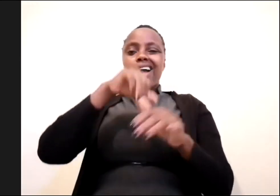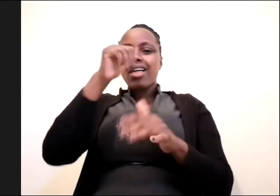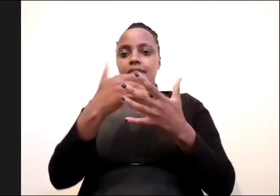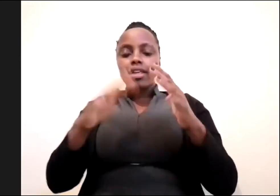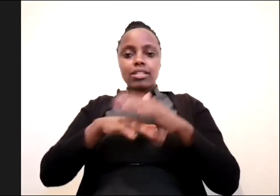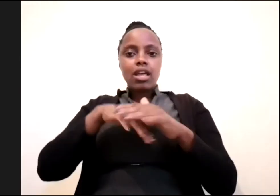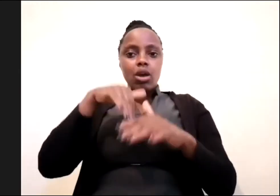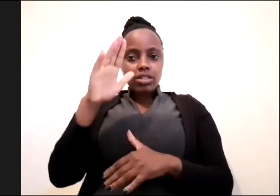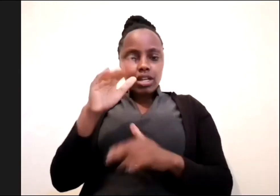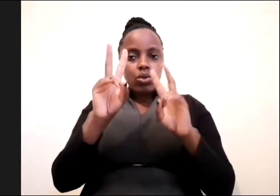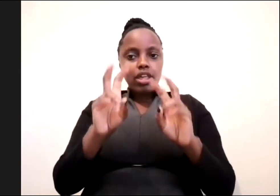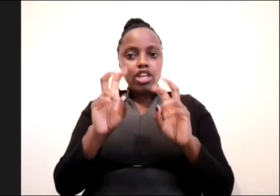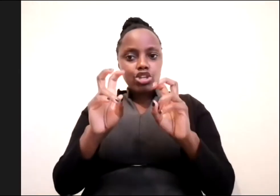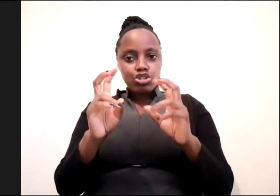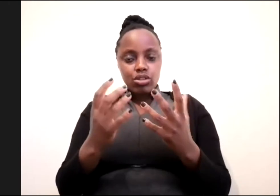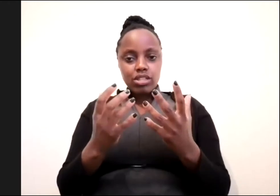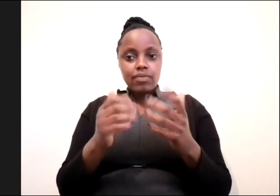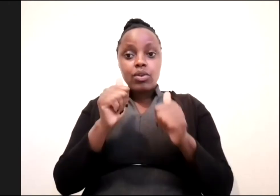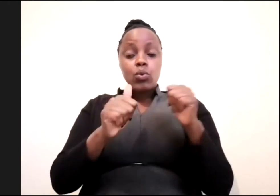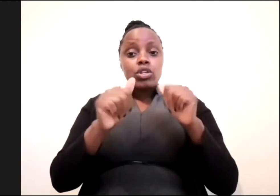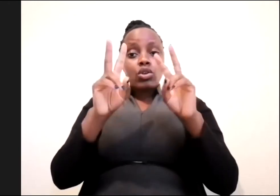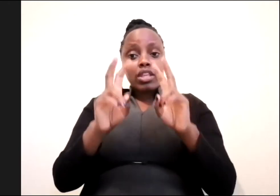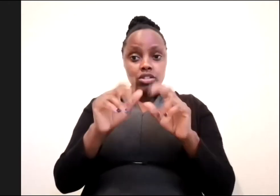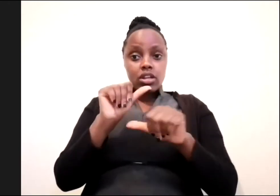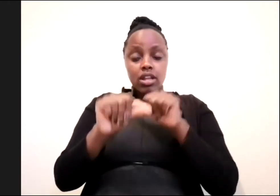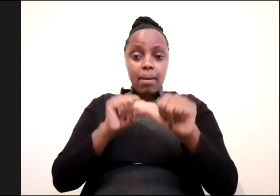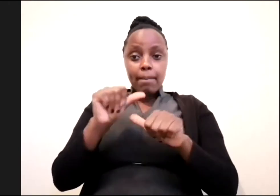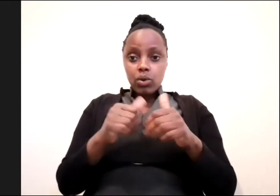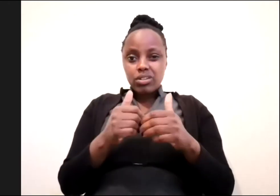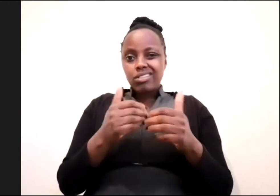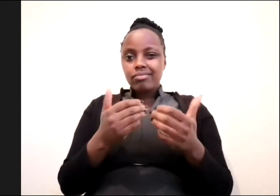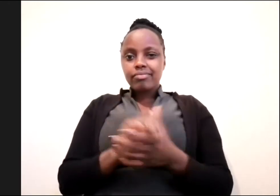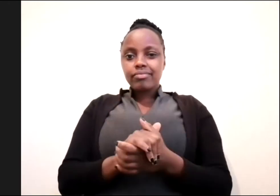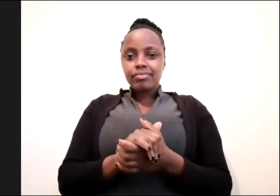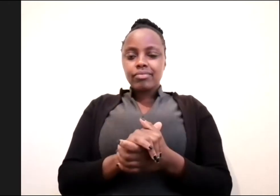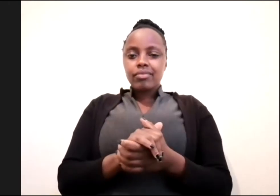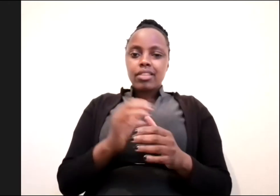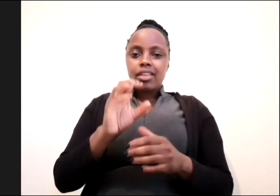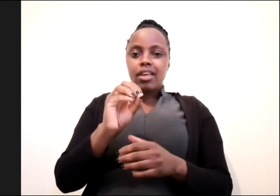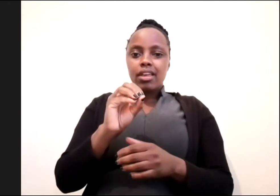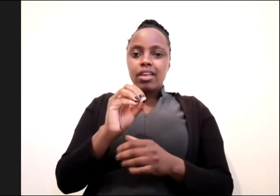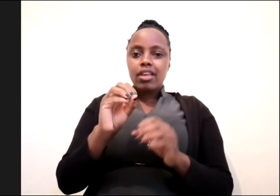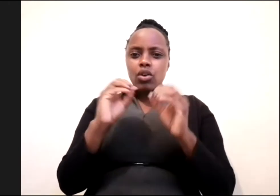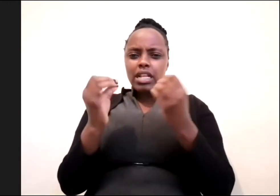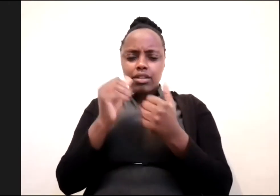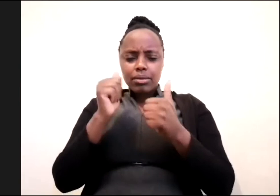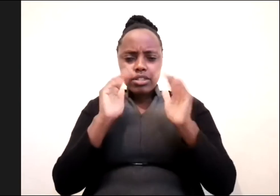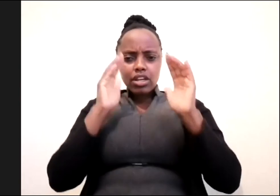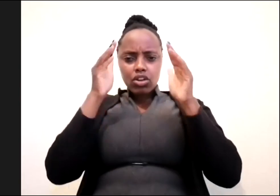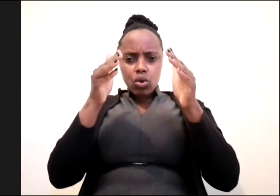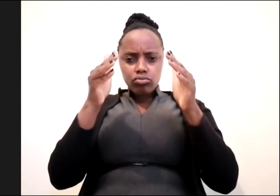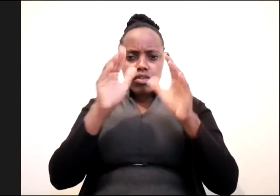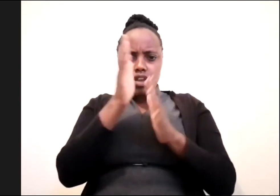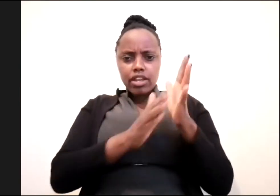some issues in terms of inspectors. It could be also an organism a little bit specialized to do the